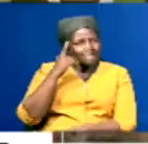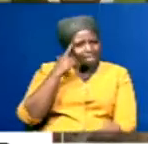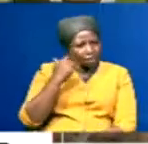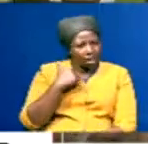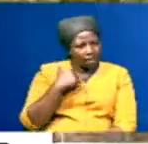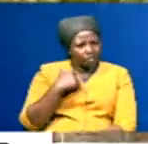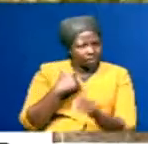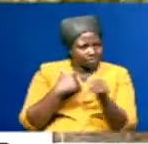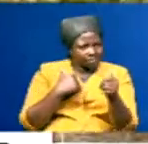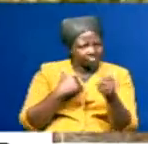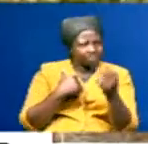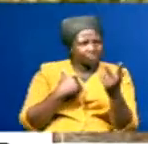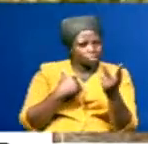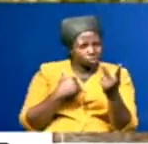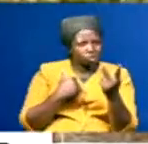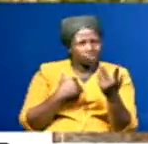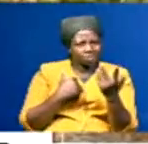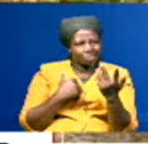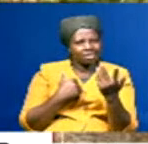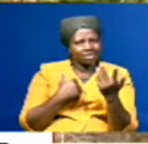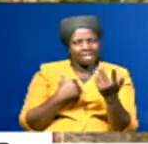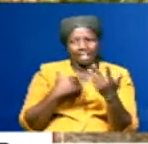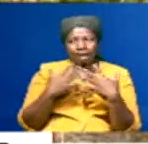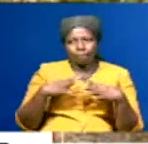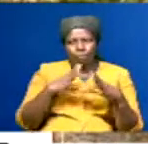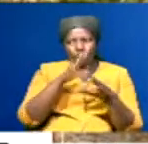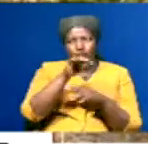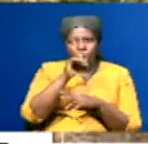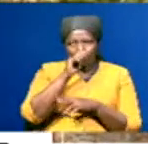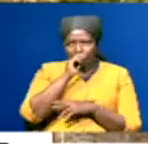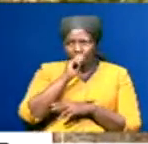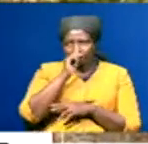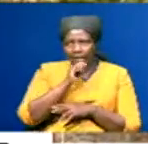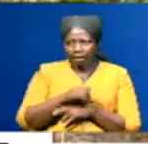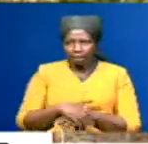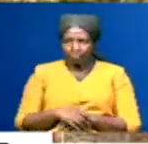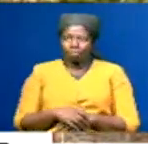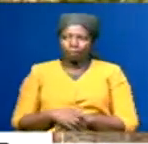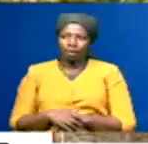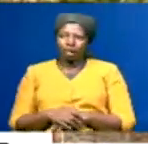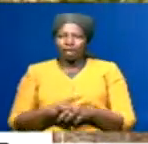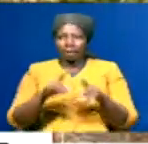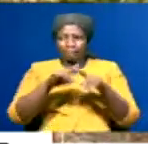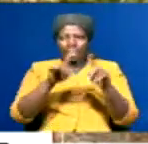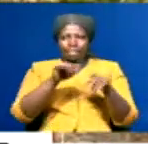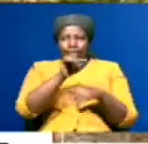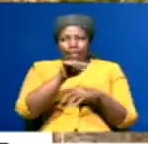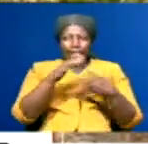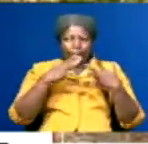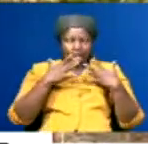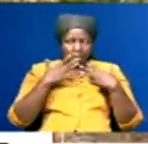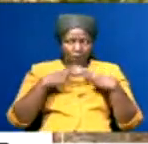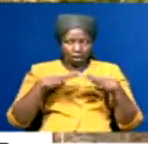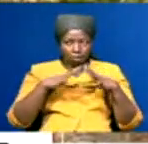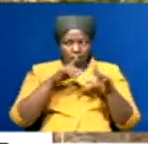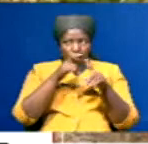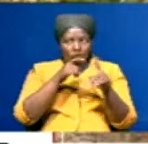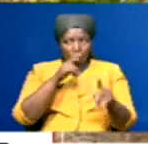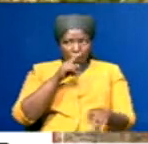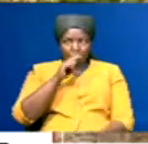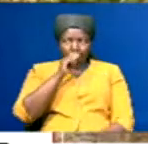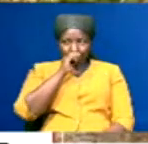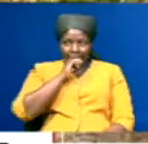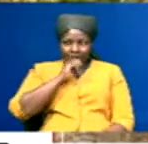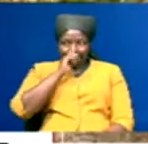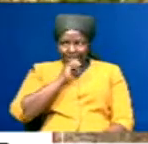Johnny Zao, and people from Tanzania. But these people from